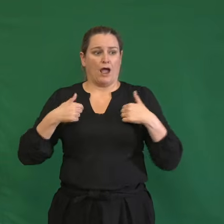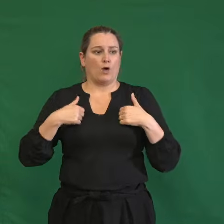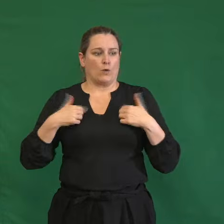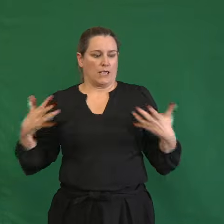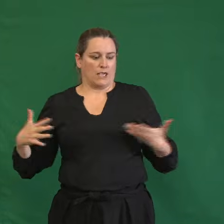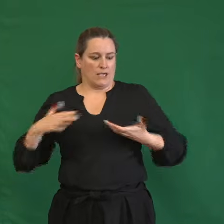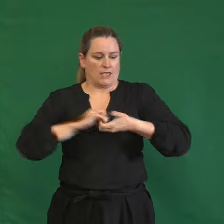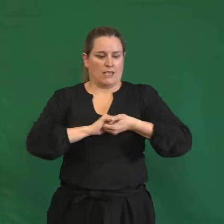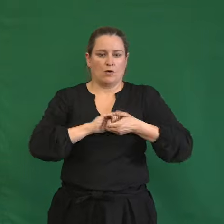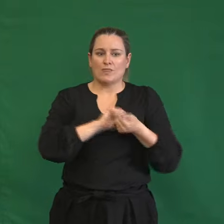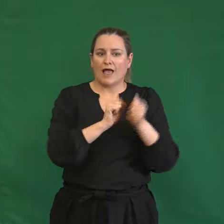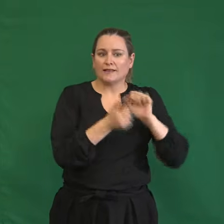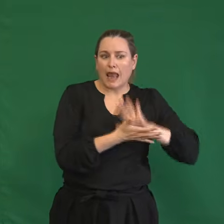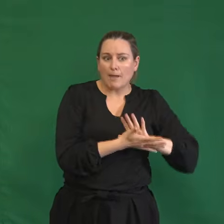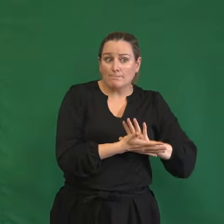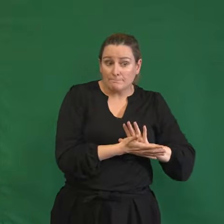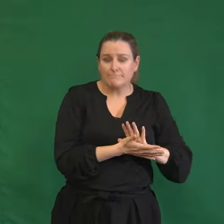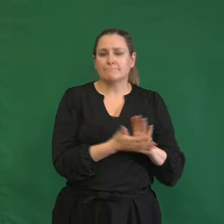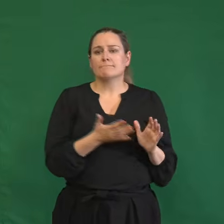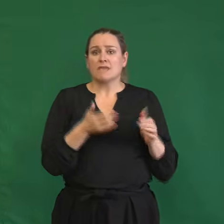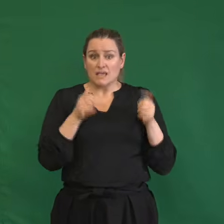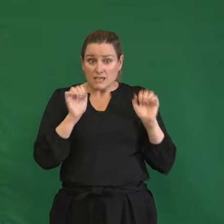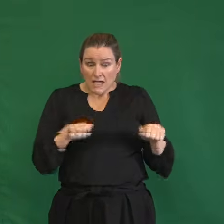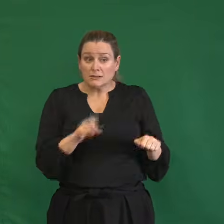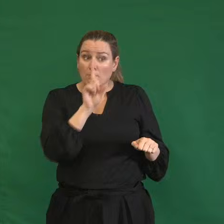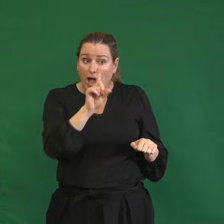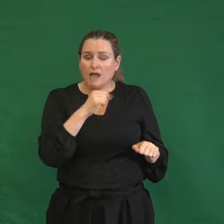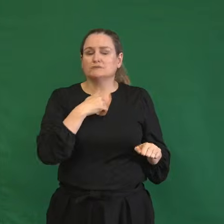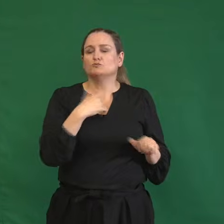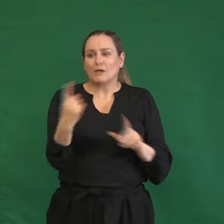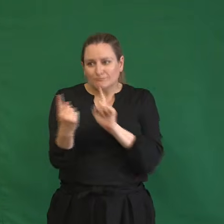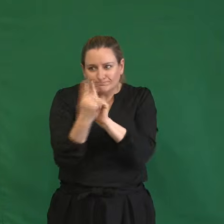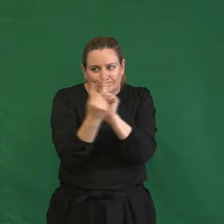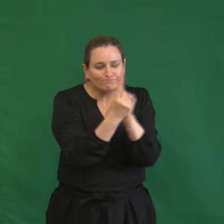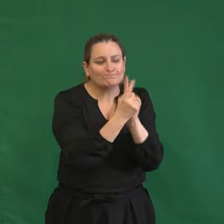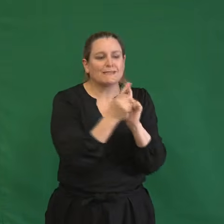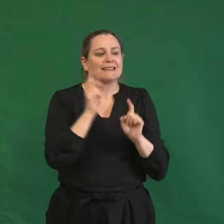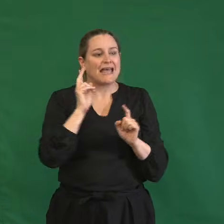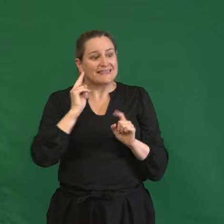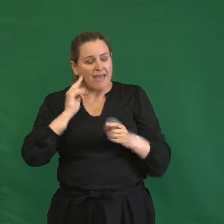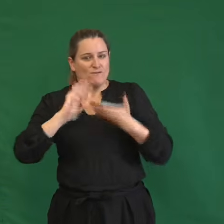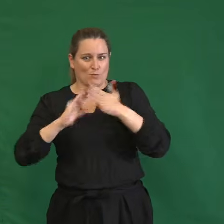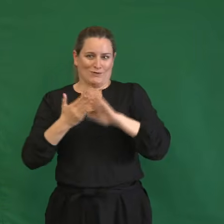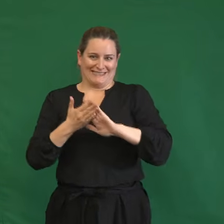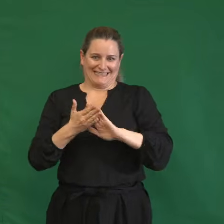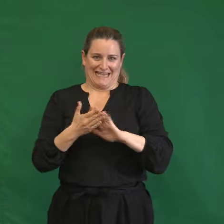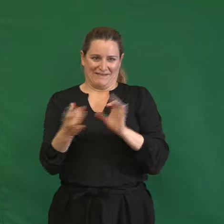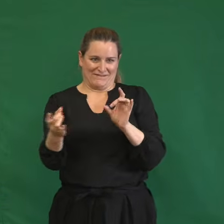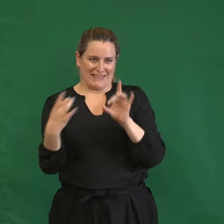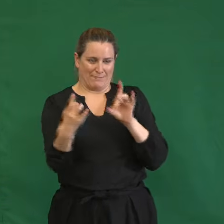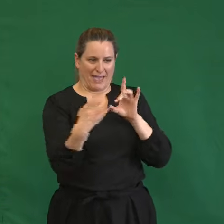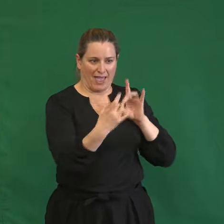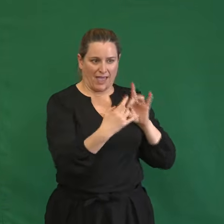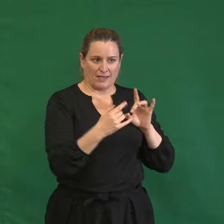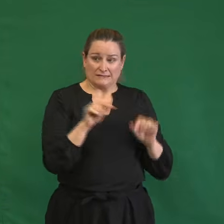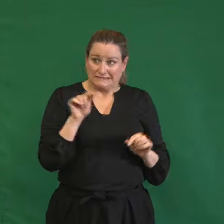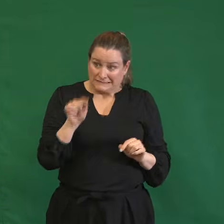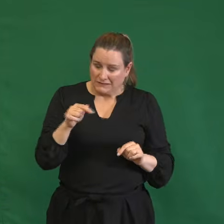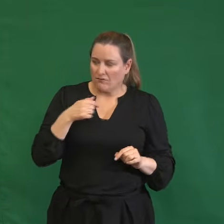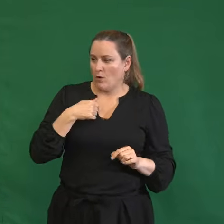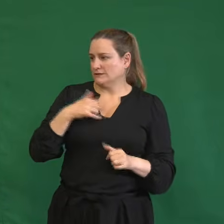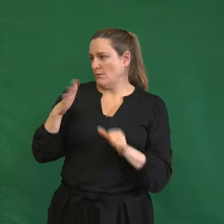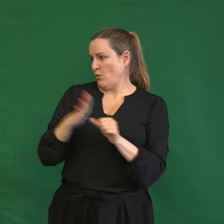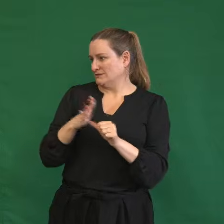HandLab, we really value the community feedback, because that's a practical thing that one needs to understand in order to make